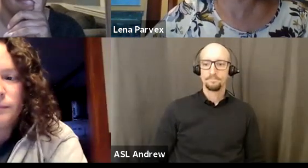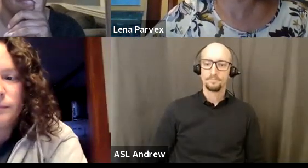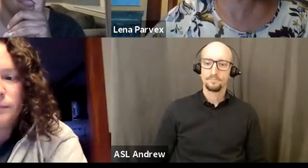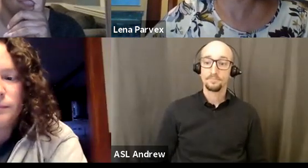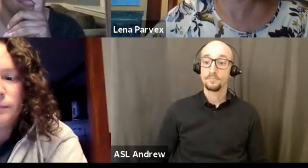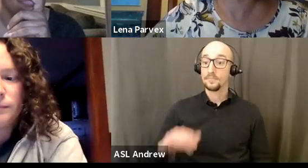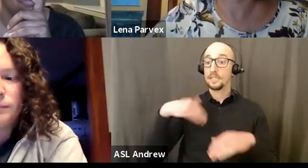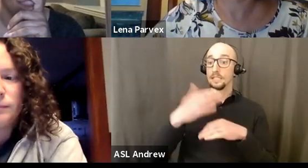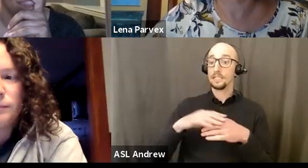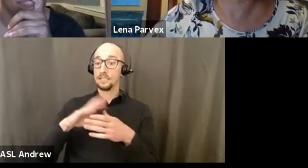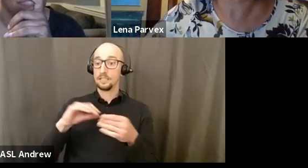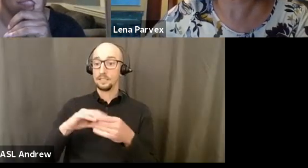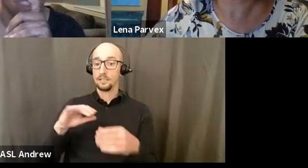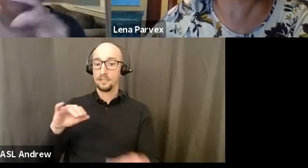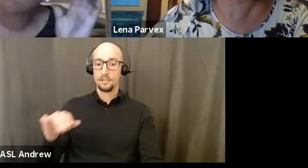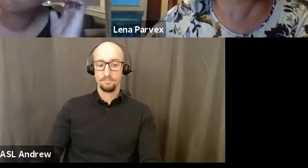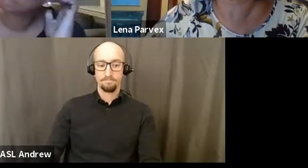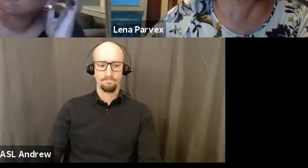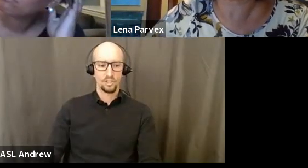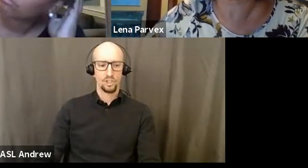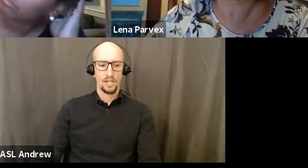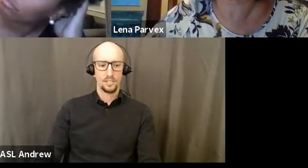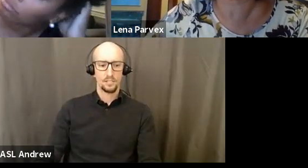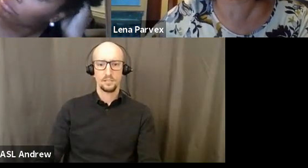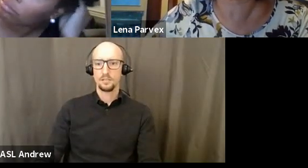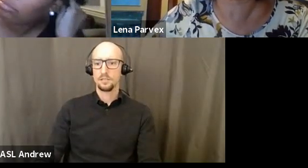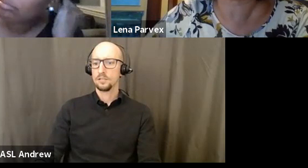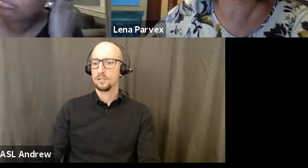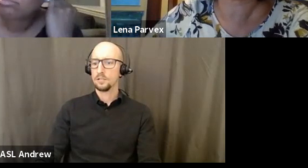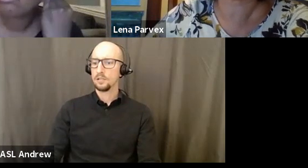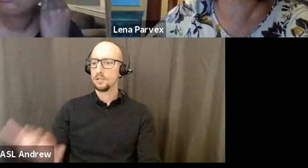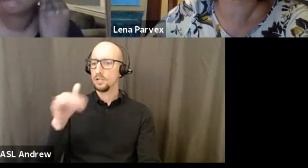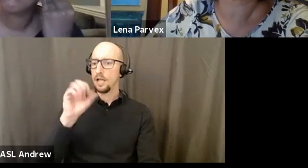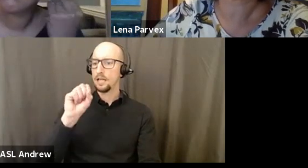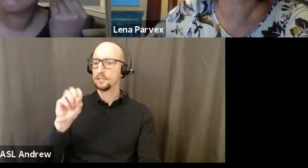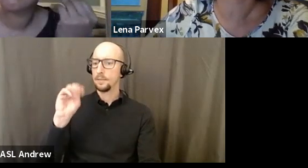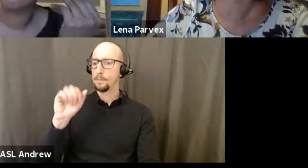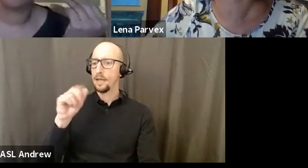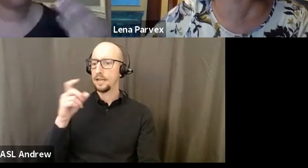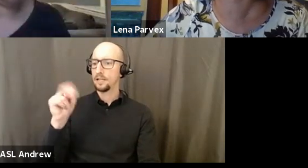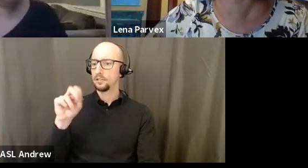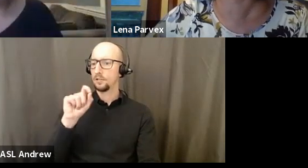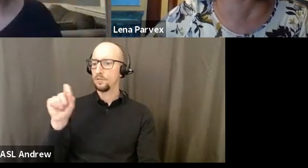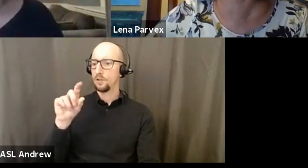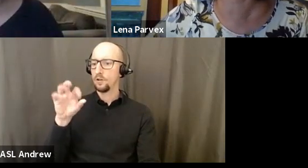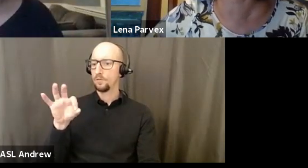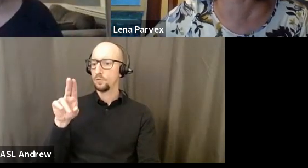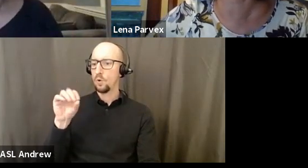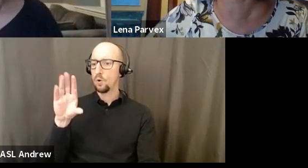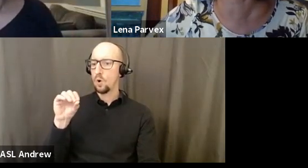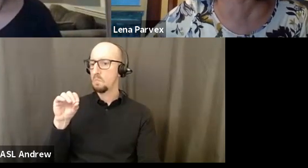Next speaker is Jess Madden Foco. I think she had to leave.